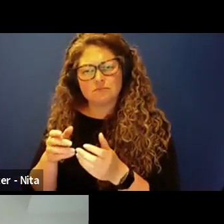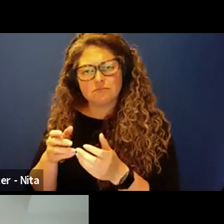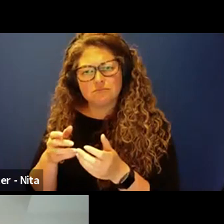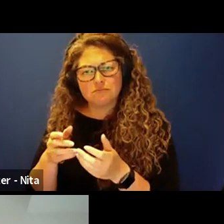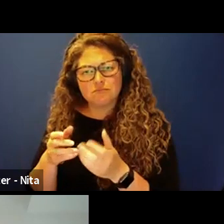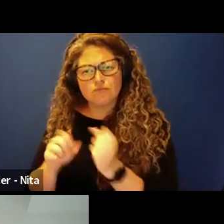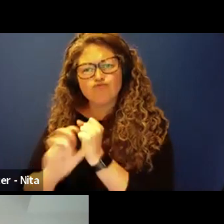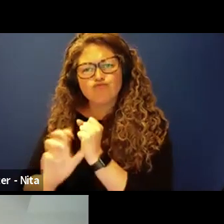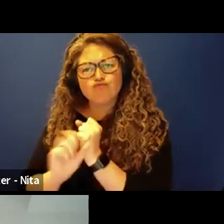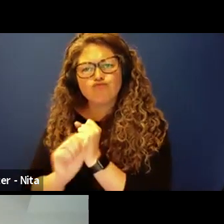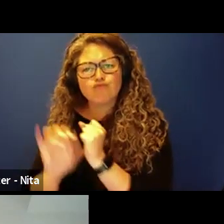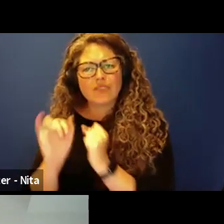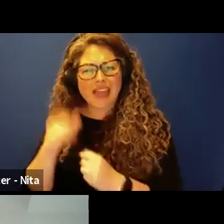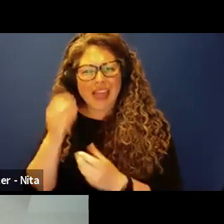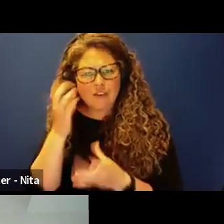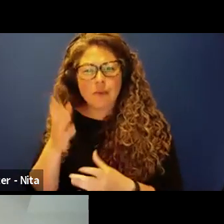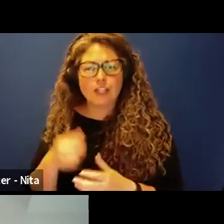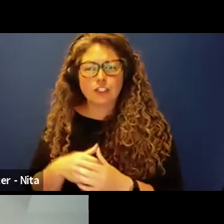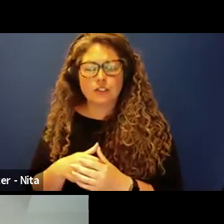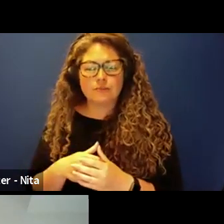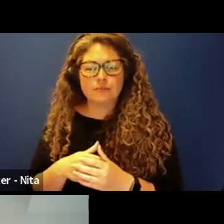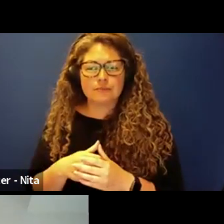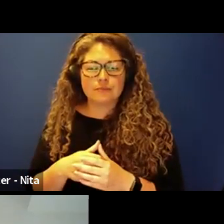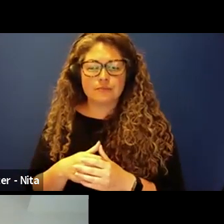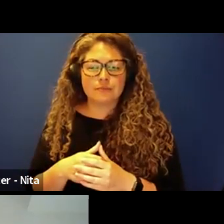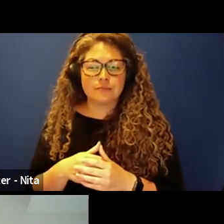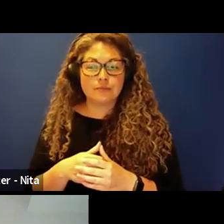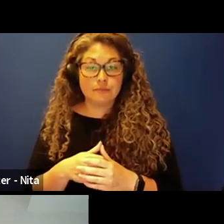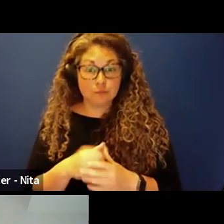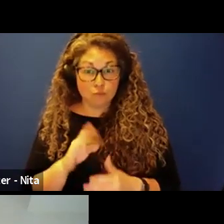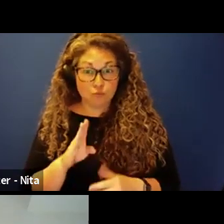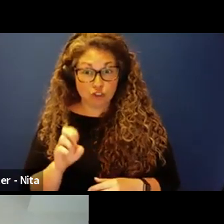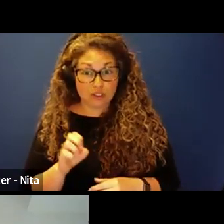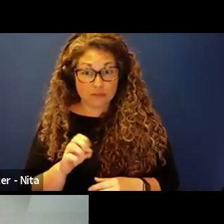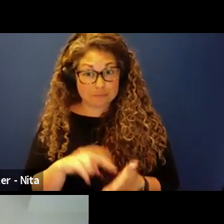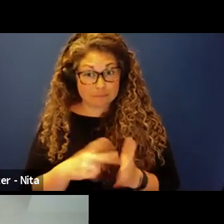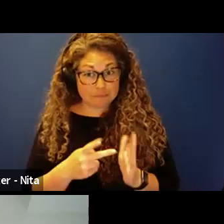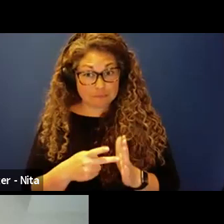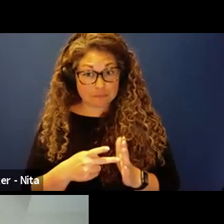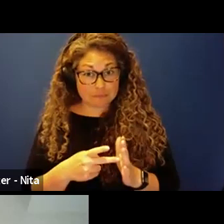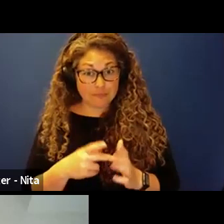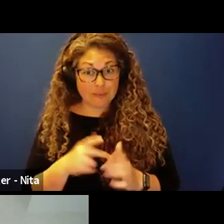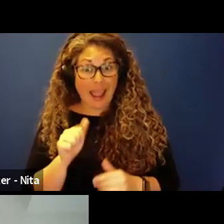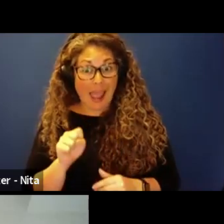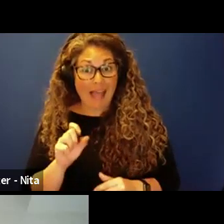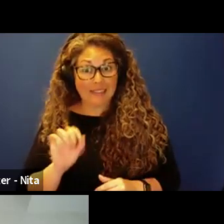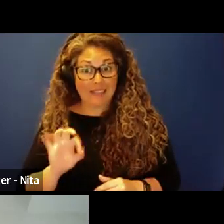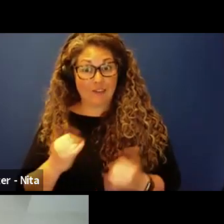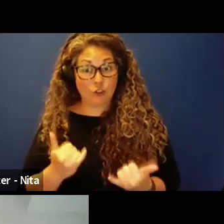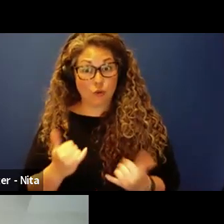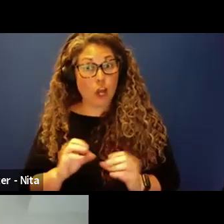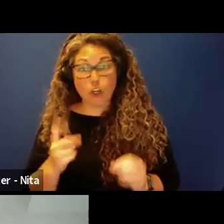like the directors and stuff from those areas. So as of today, no one has been in contact